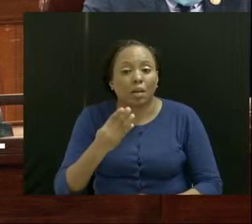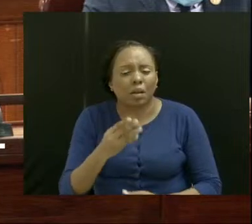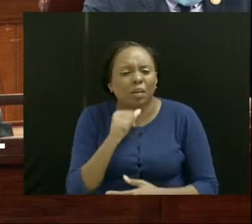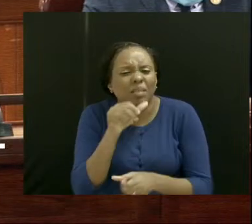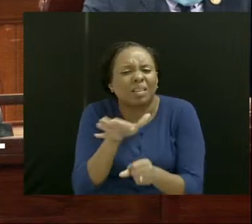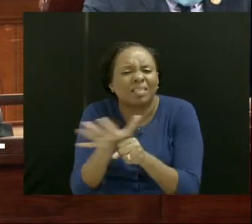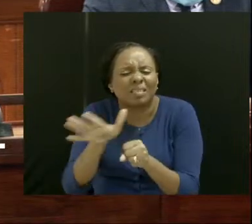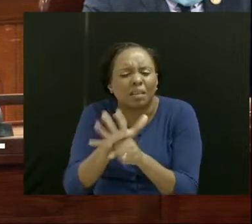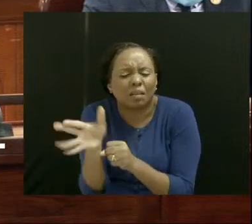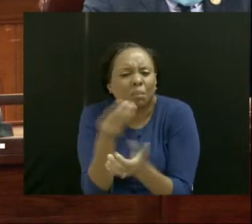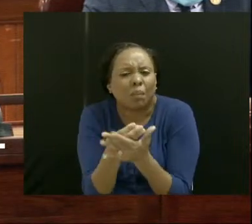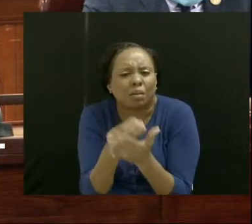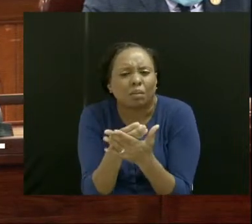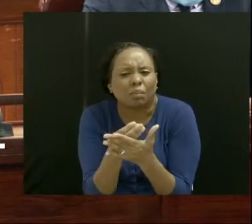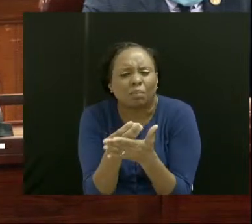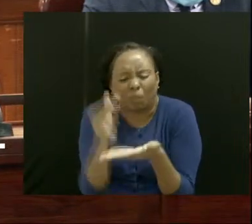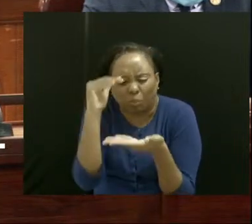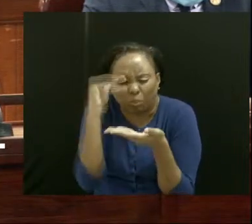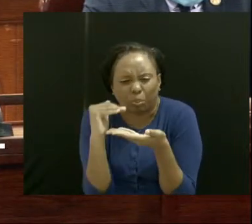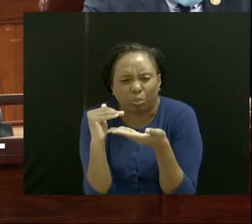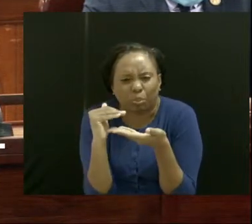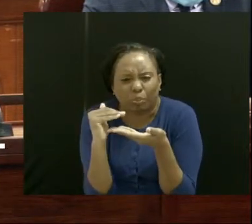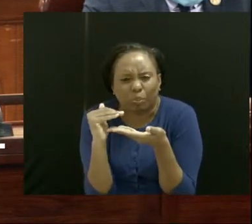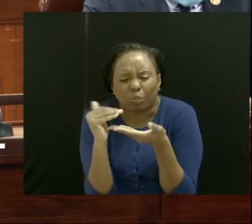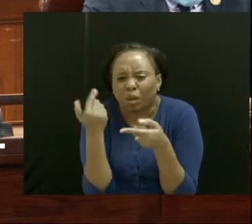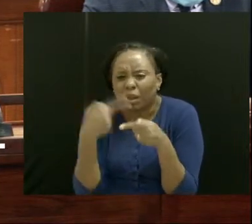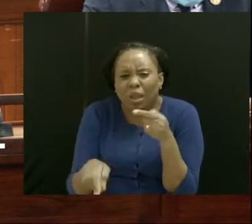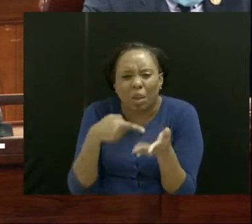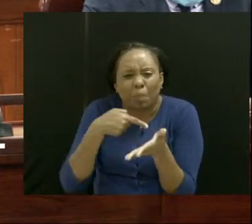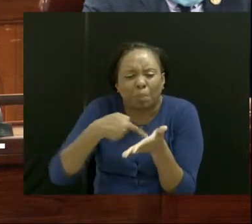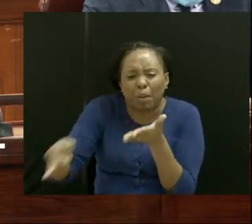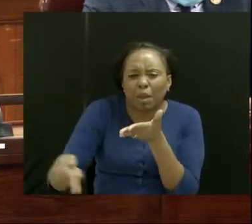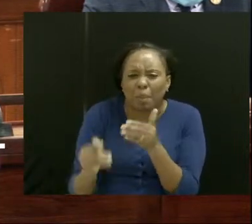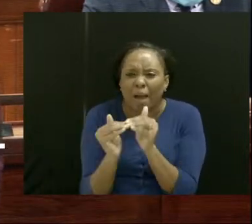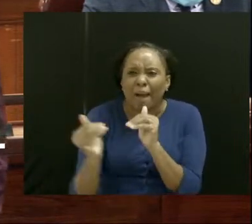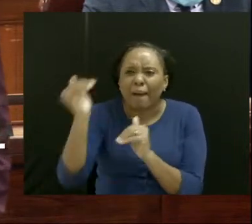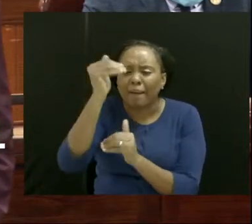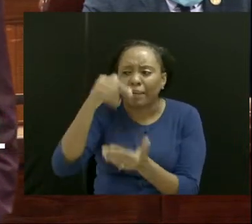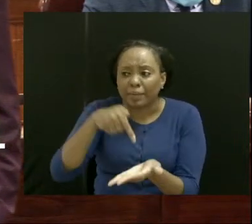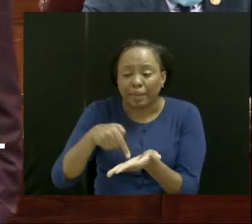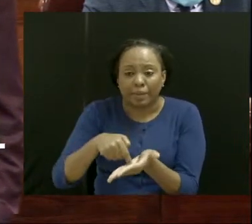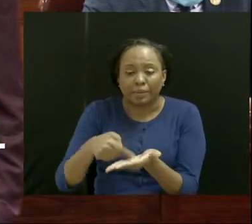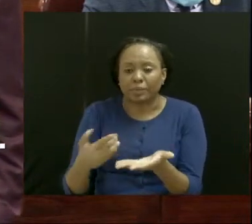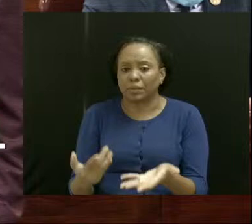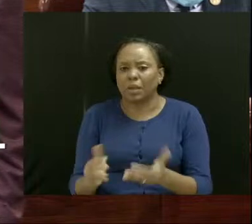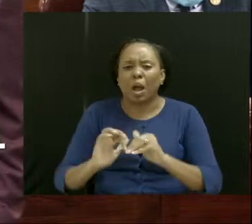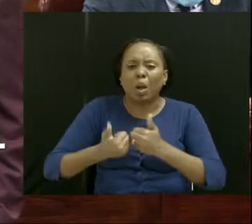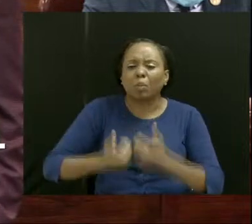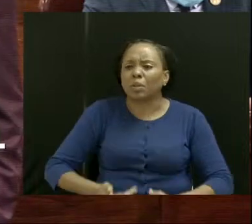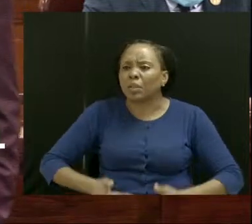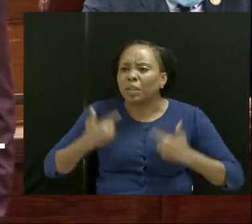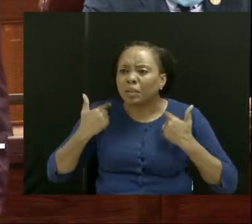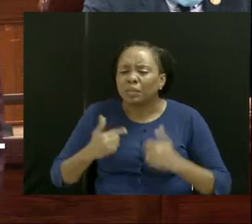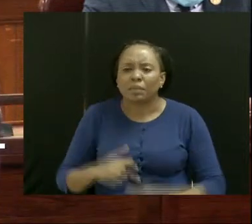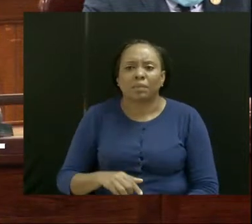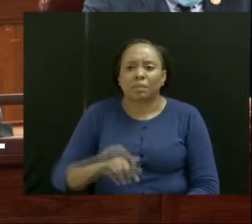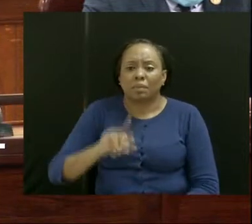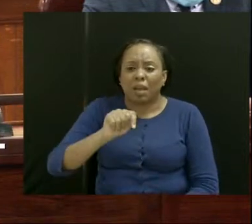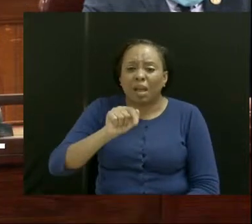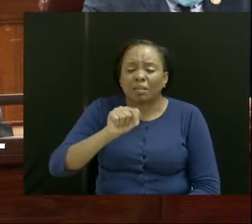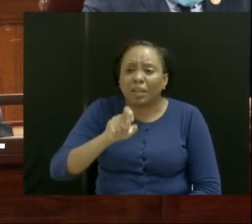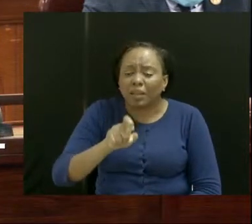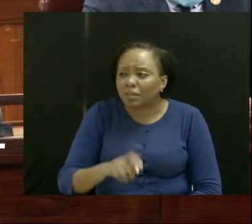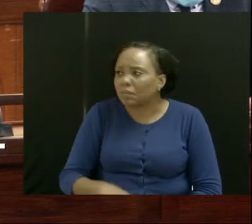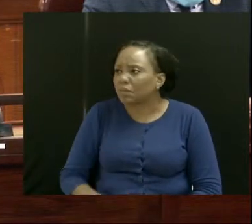its pay levels seem to be reasonable, then the cost of living, taxation, cost of